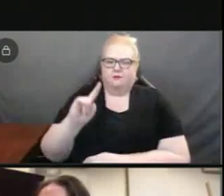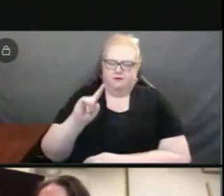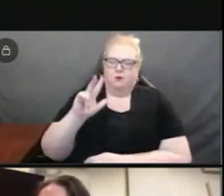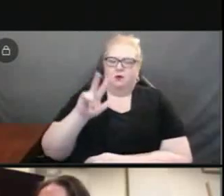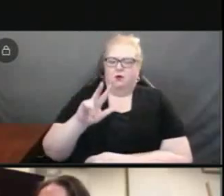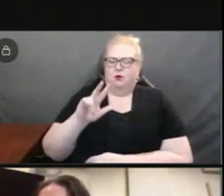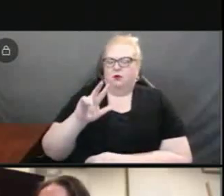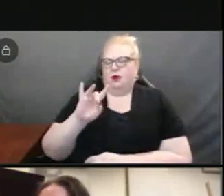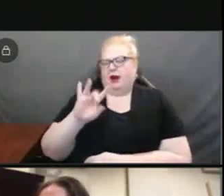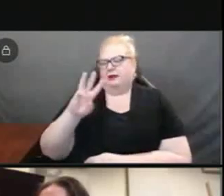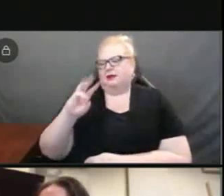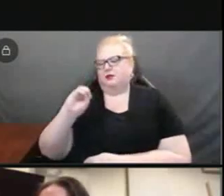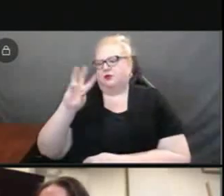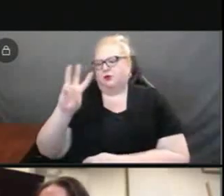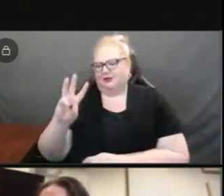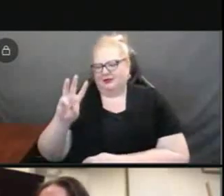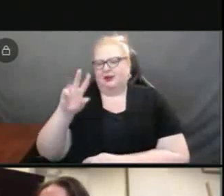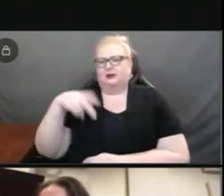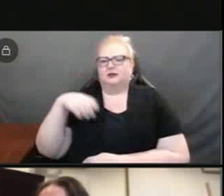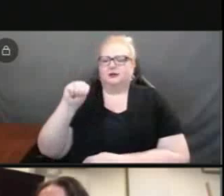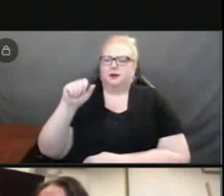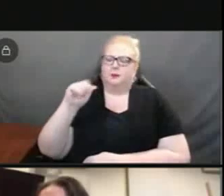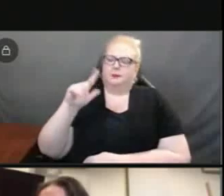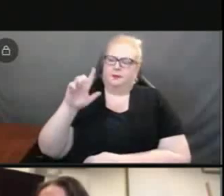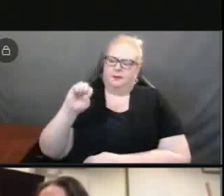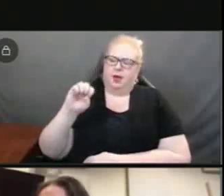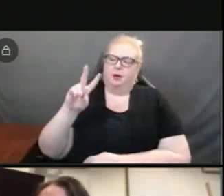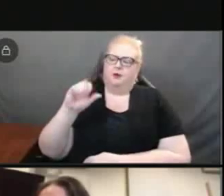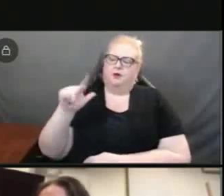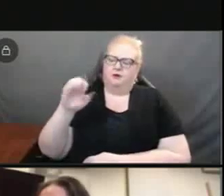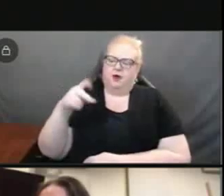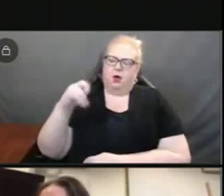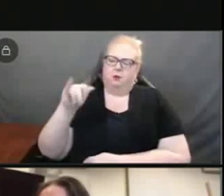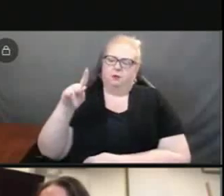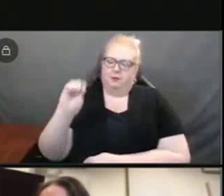reading. We've now had 3 readings.